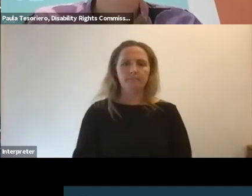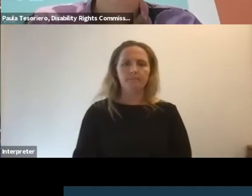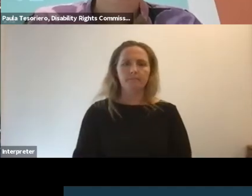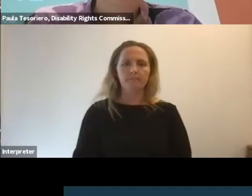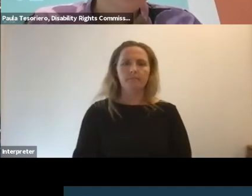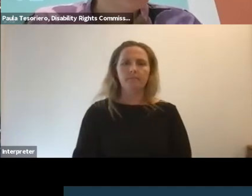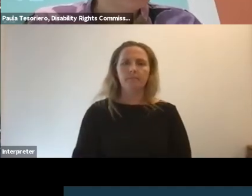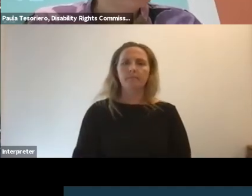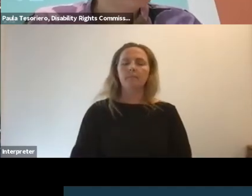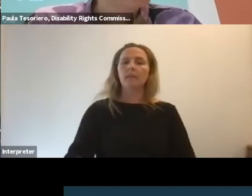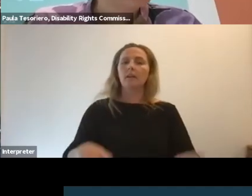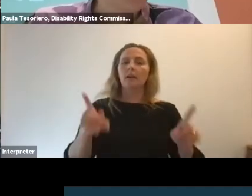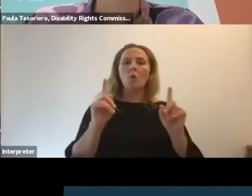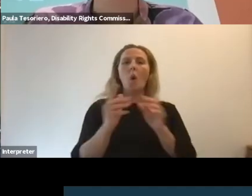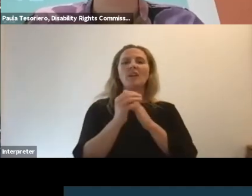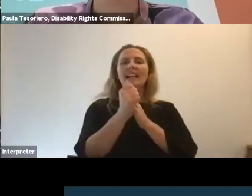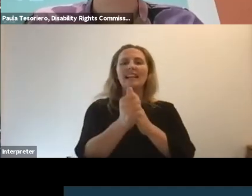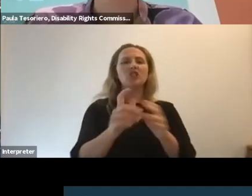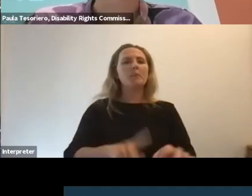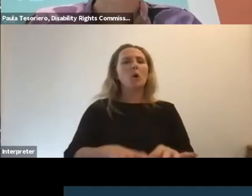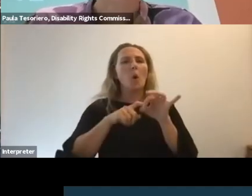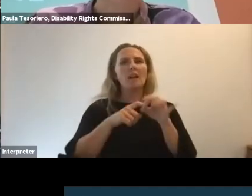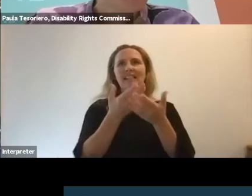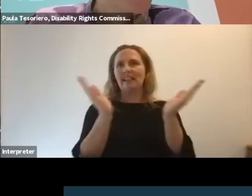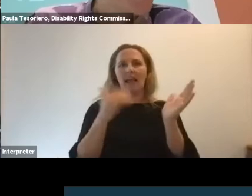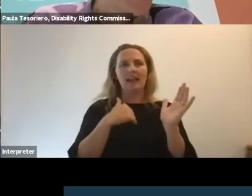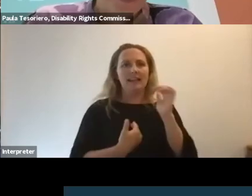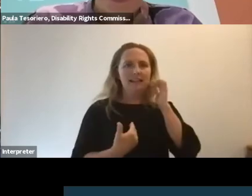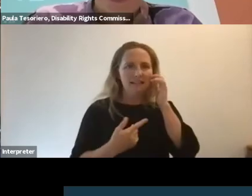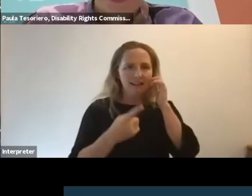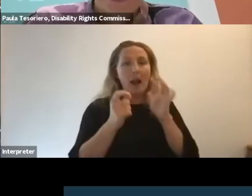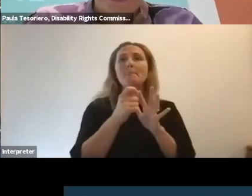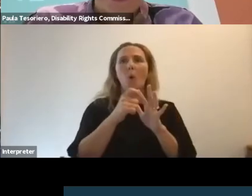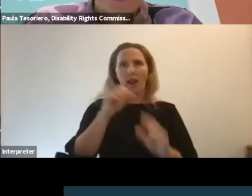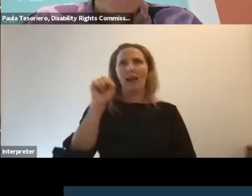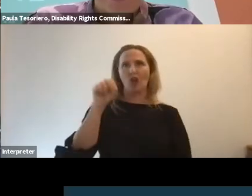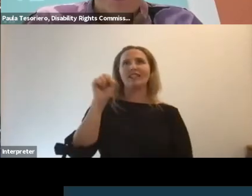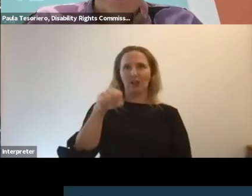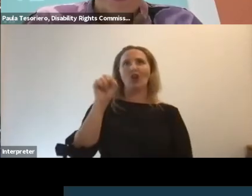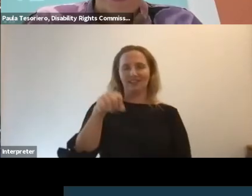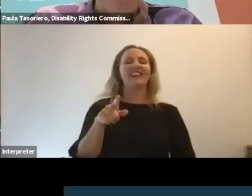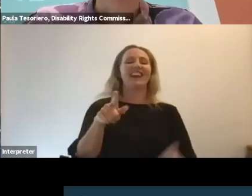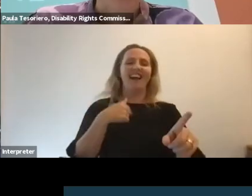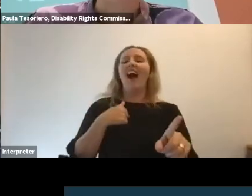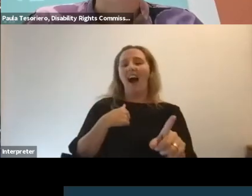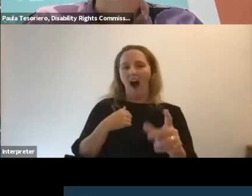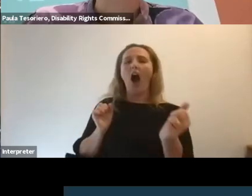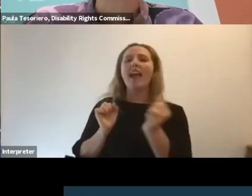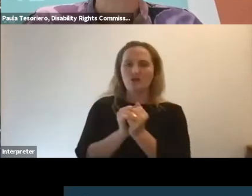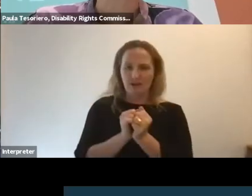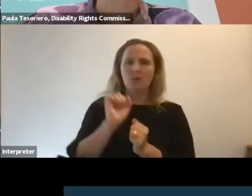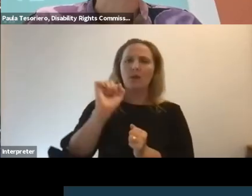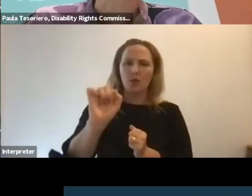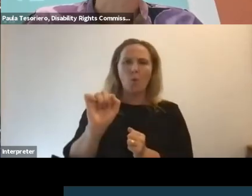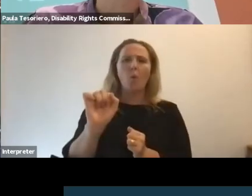Paula, you want to jump in? You're nodding. I'm just nodding in agreement with the sentiment. I think that, you know,